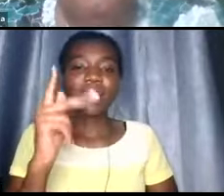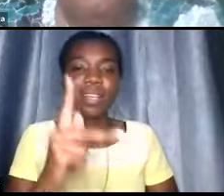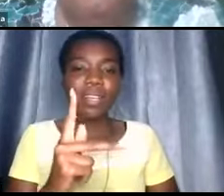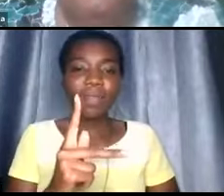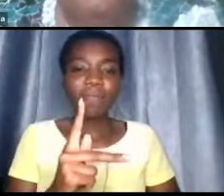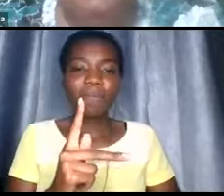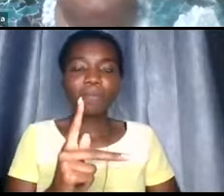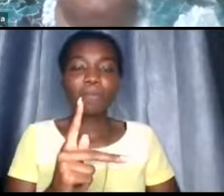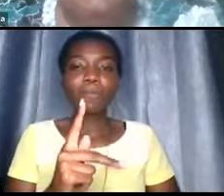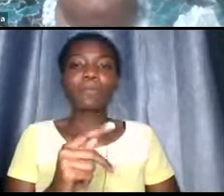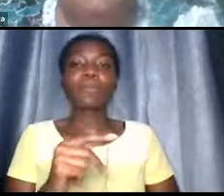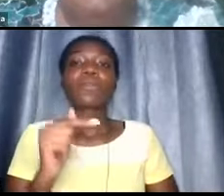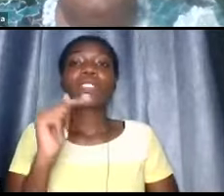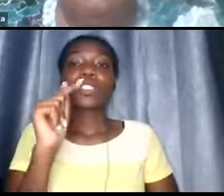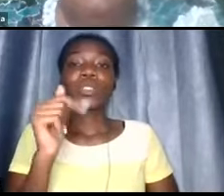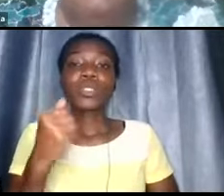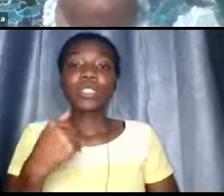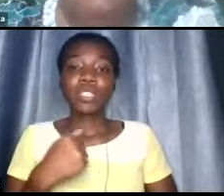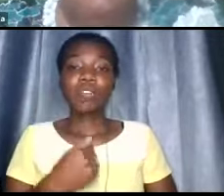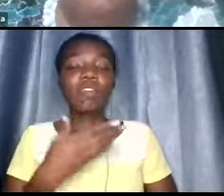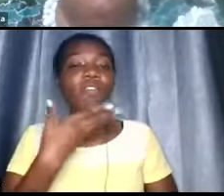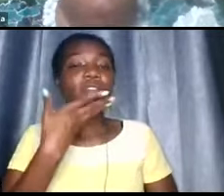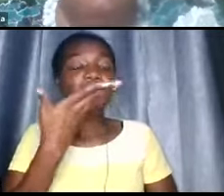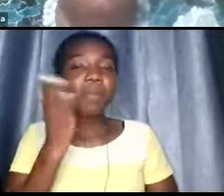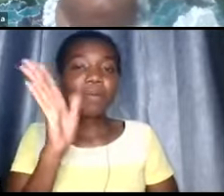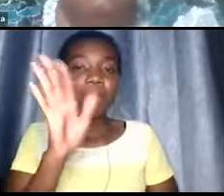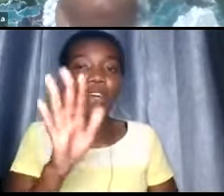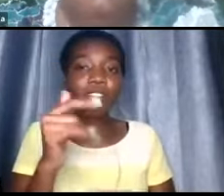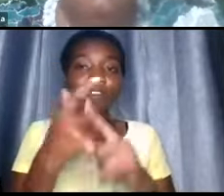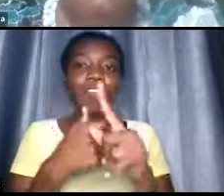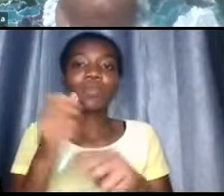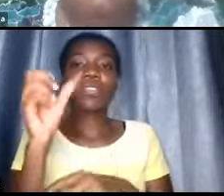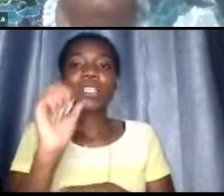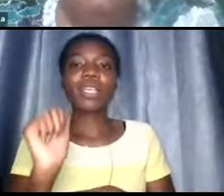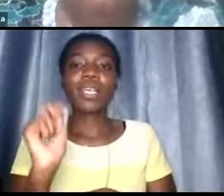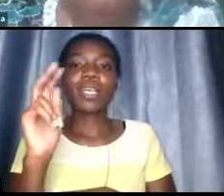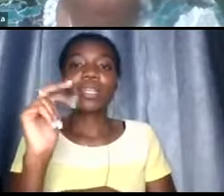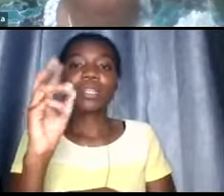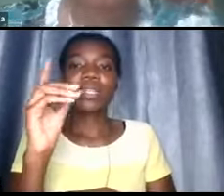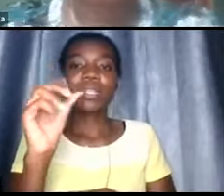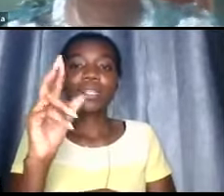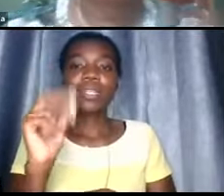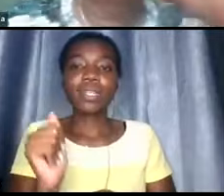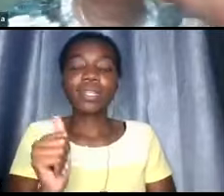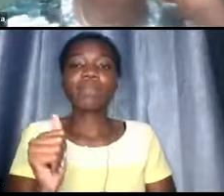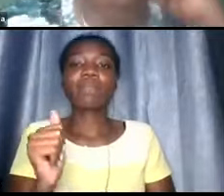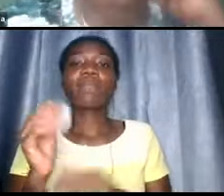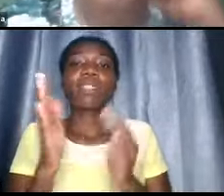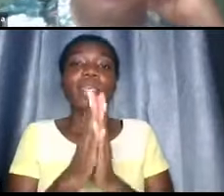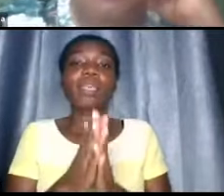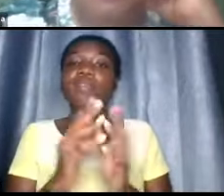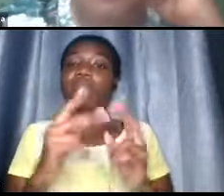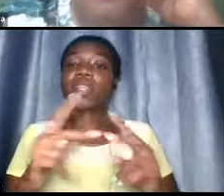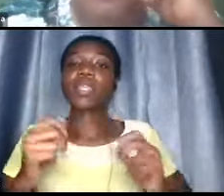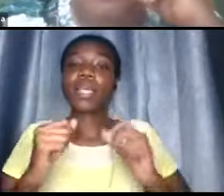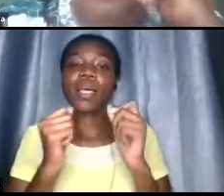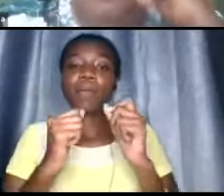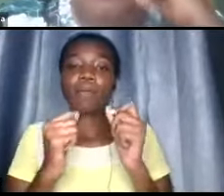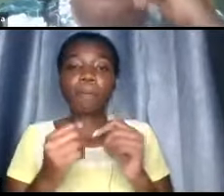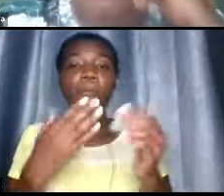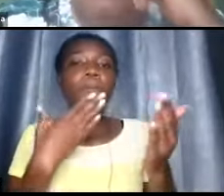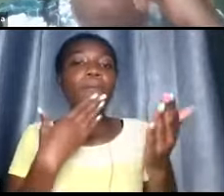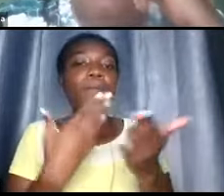there you have a feedback from Sandra Joy, and she's really grateful. Thank you,